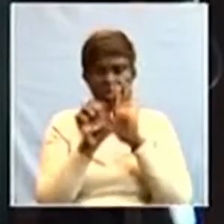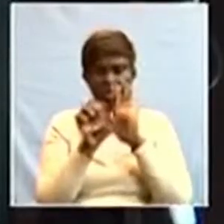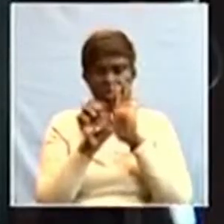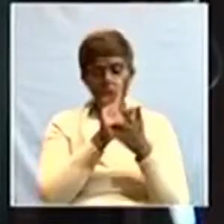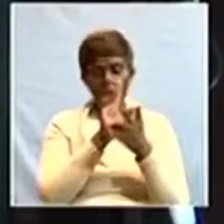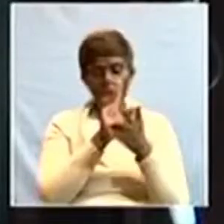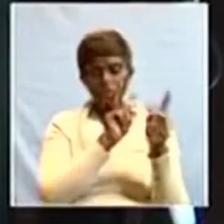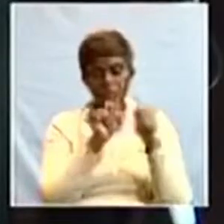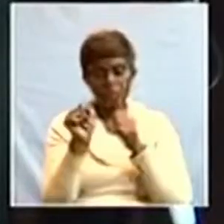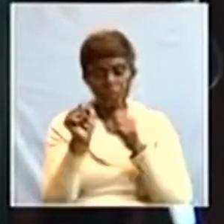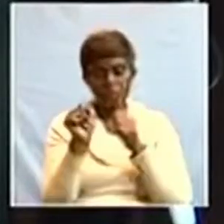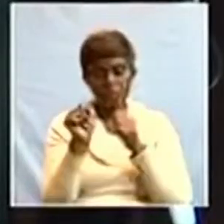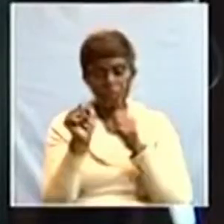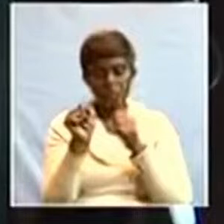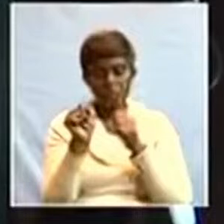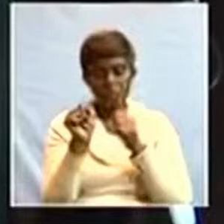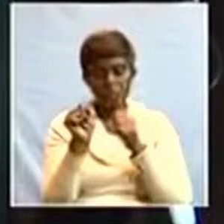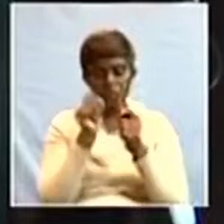we